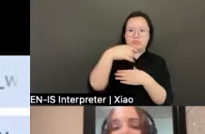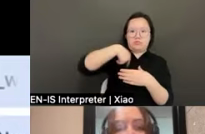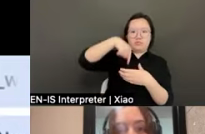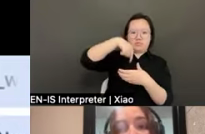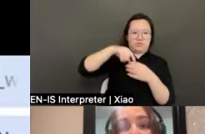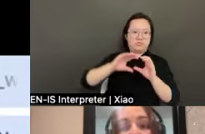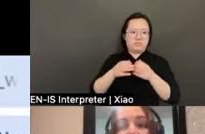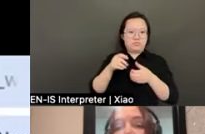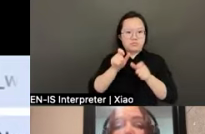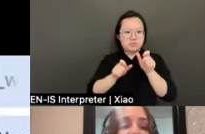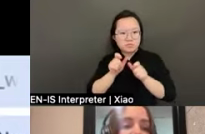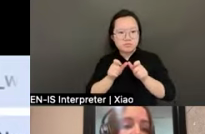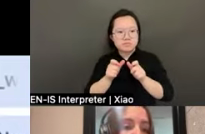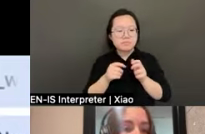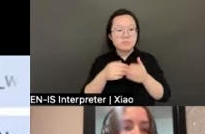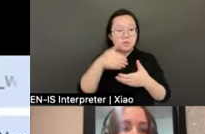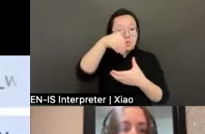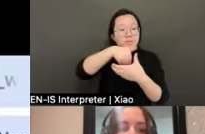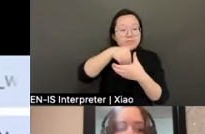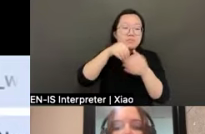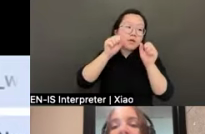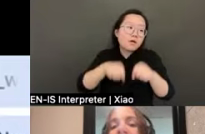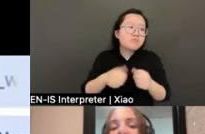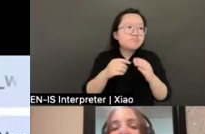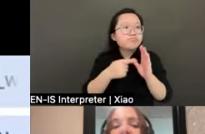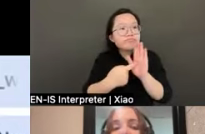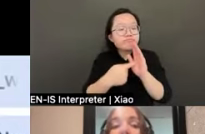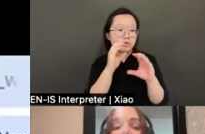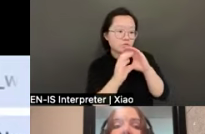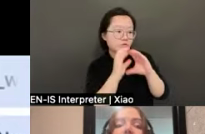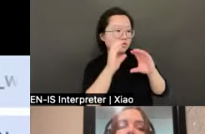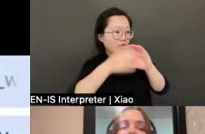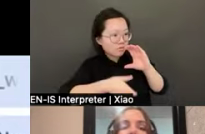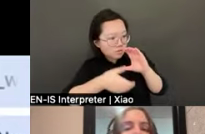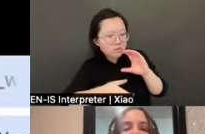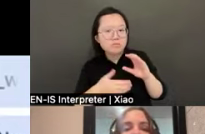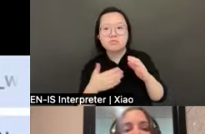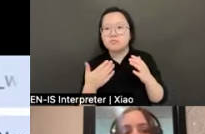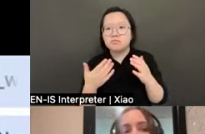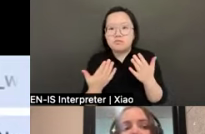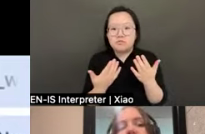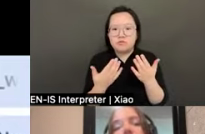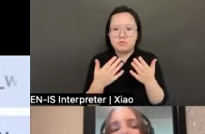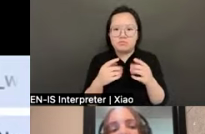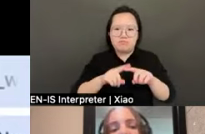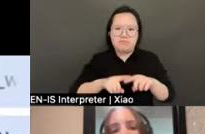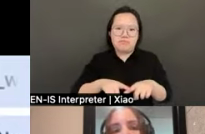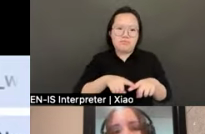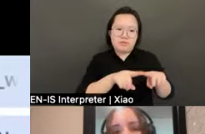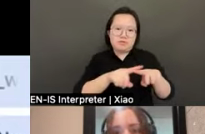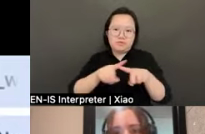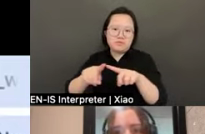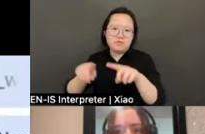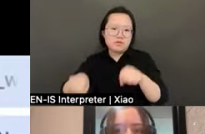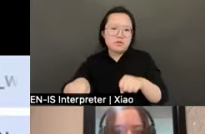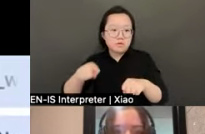example, miscommunication, power dynamics within a consortium. So this is really important to consider as well. This is also something that we